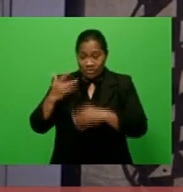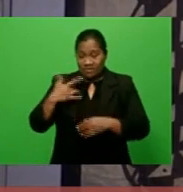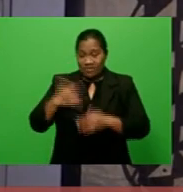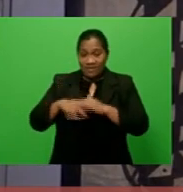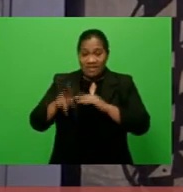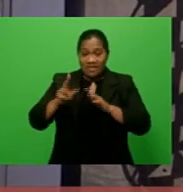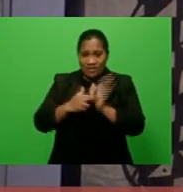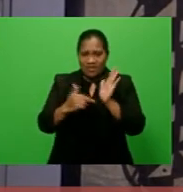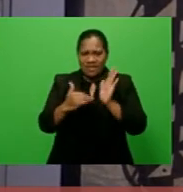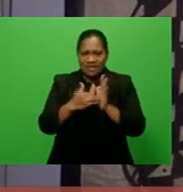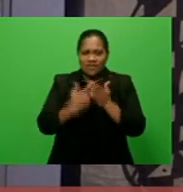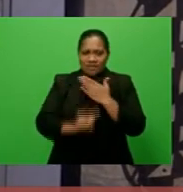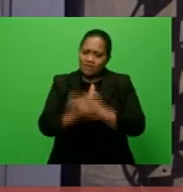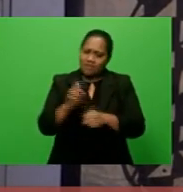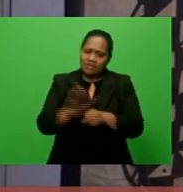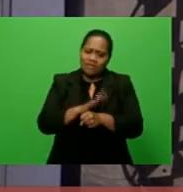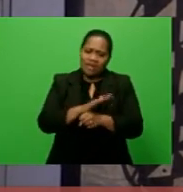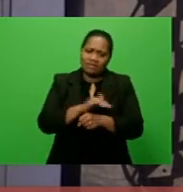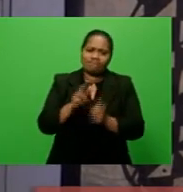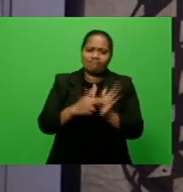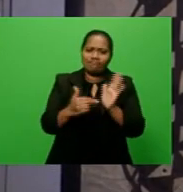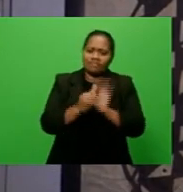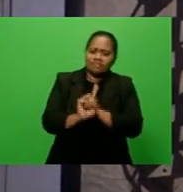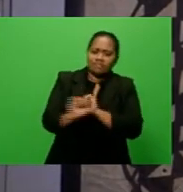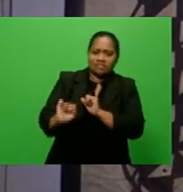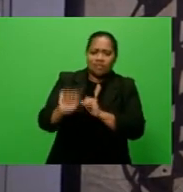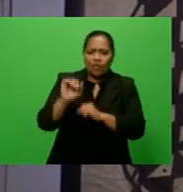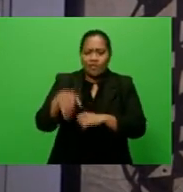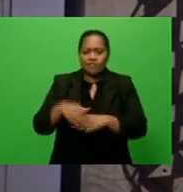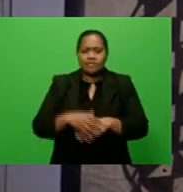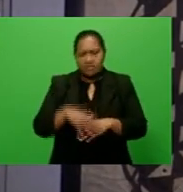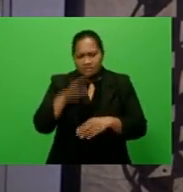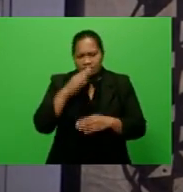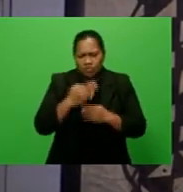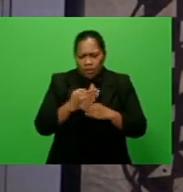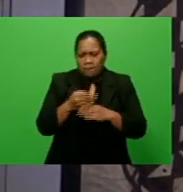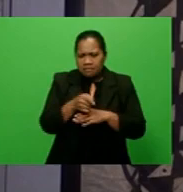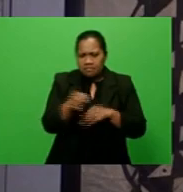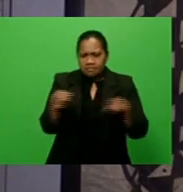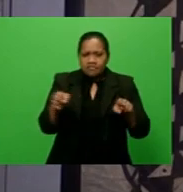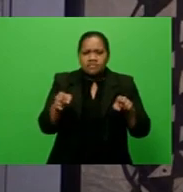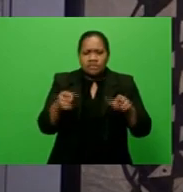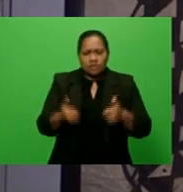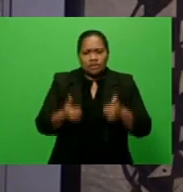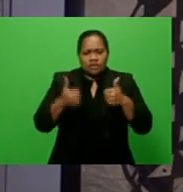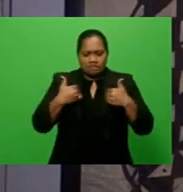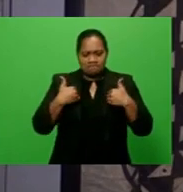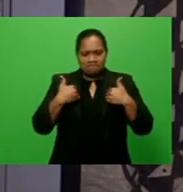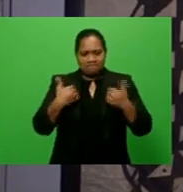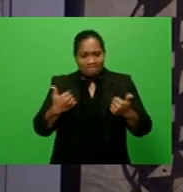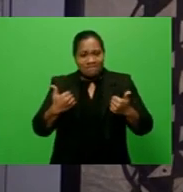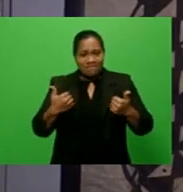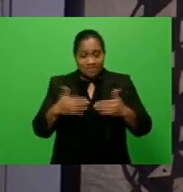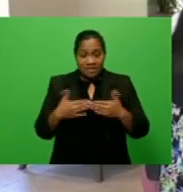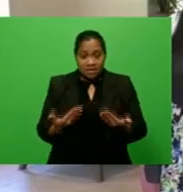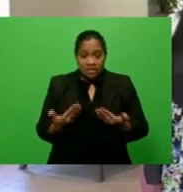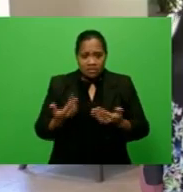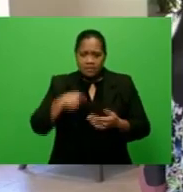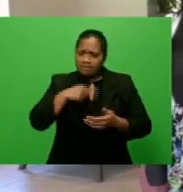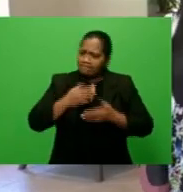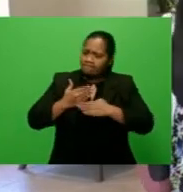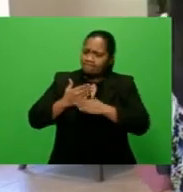home. And I think, they're in a good state at the moment. We've been working with Fiji